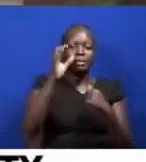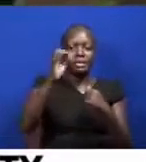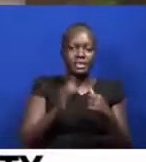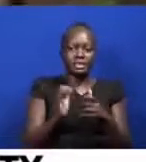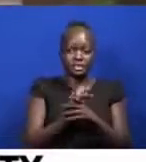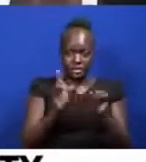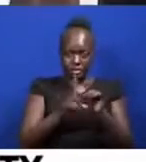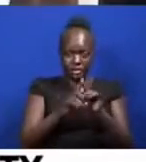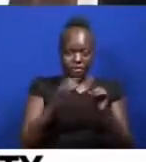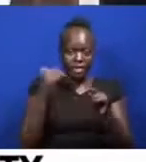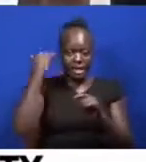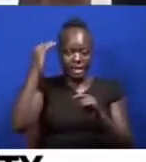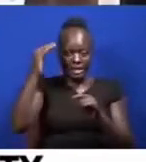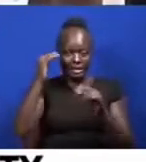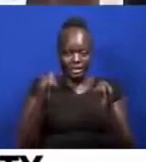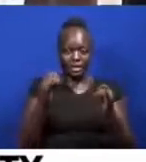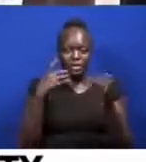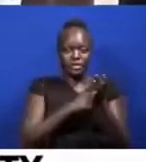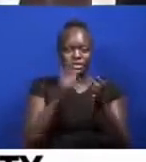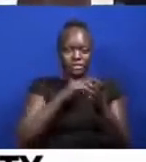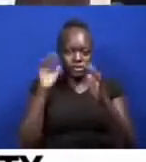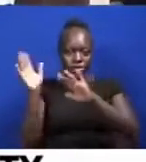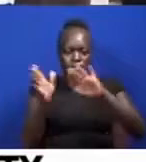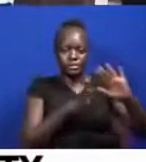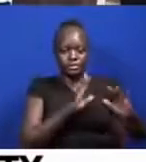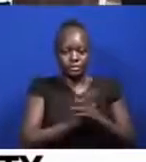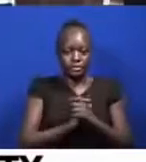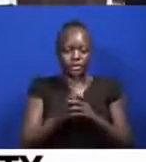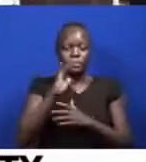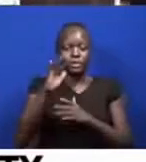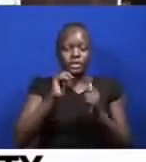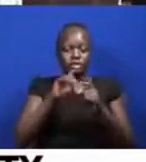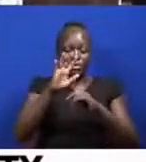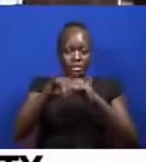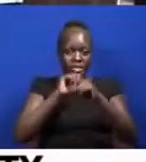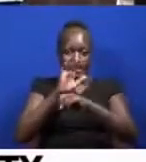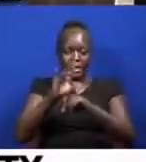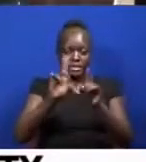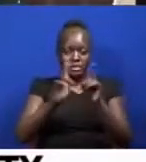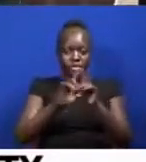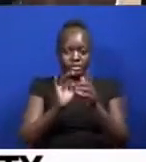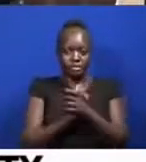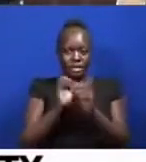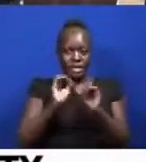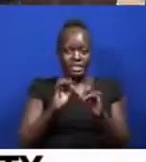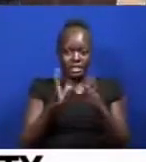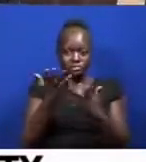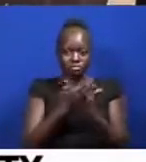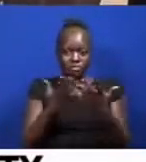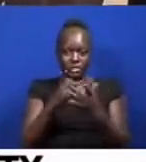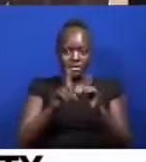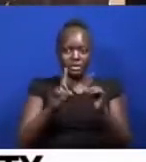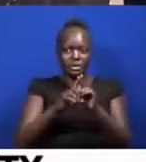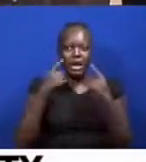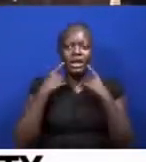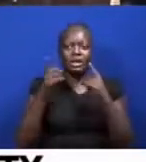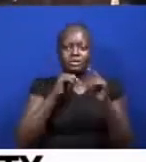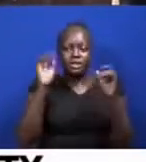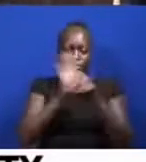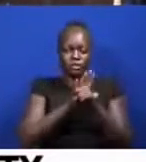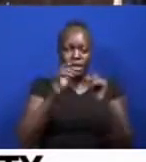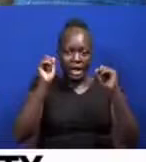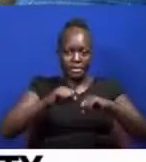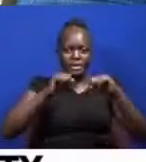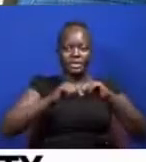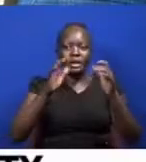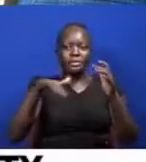now vaccinated. Thank you. Addressing the meeting Monday, the Interfaith Council announced the resumption of full capacity in the places